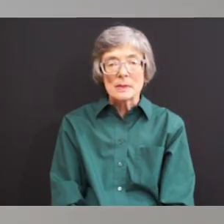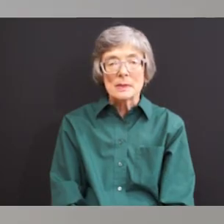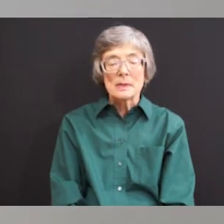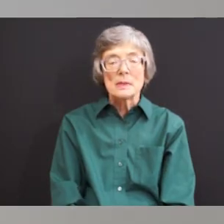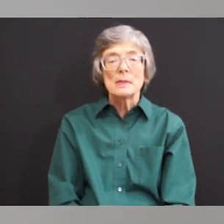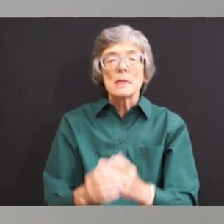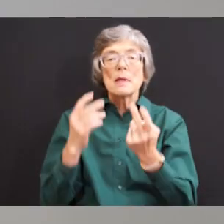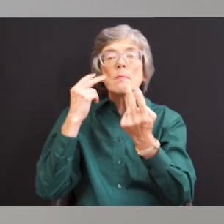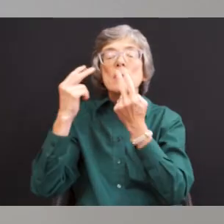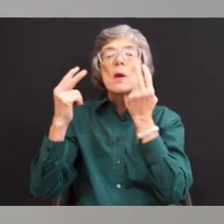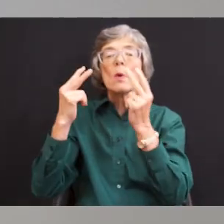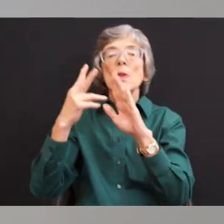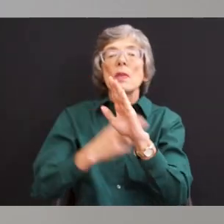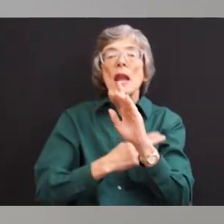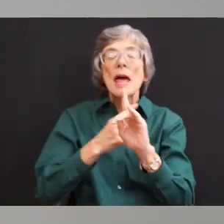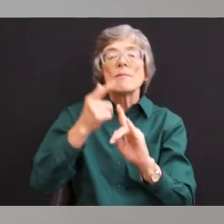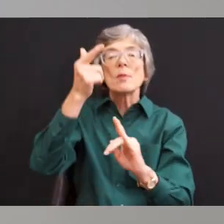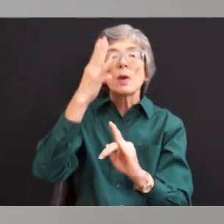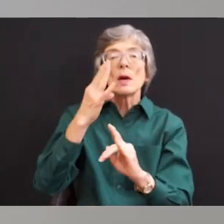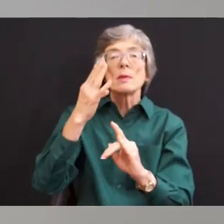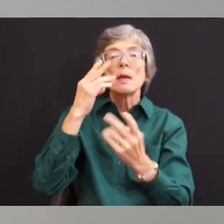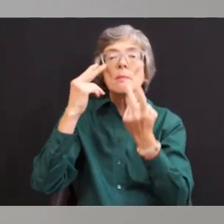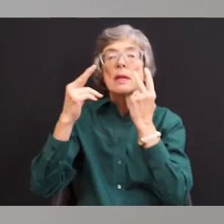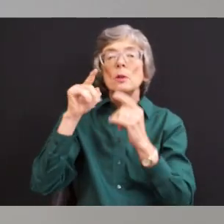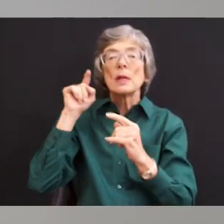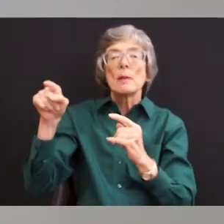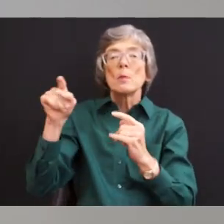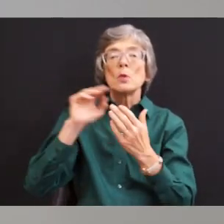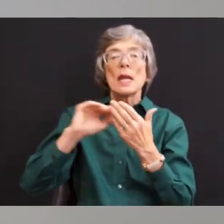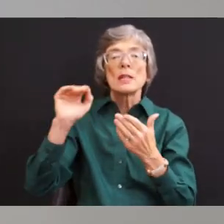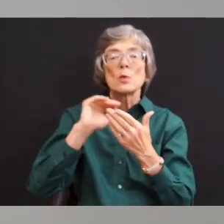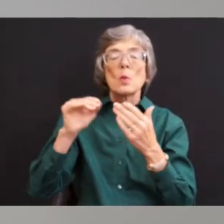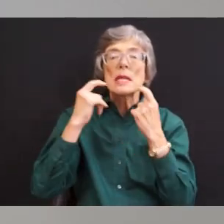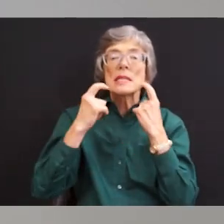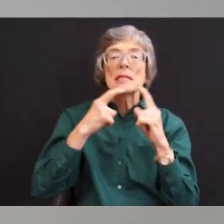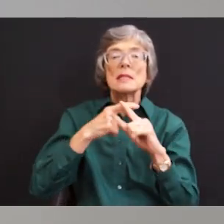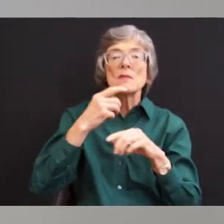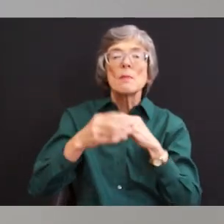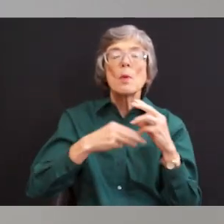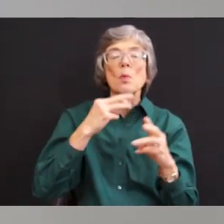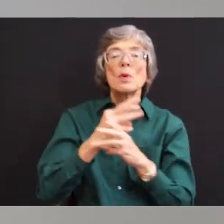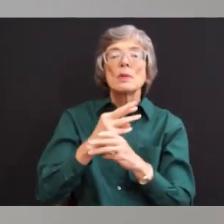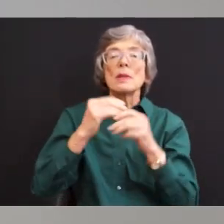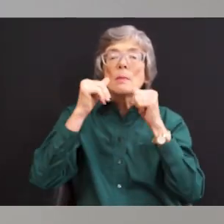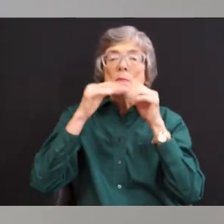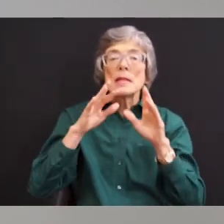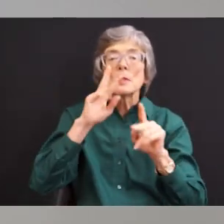behold the Lamb of God. Behold him who takes away the sins of the world. Blessed are those